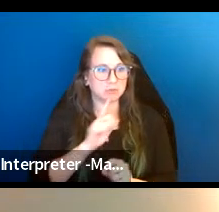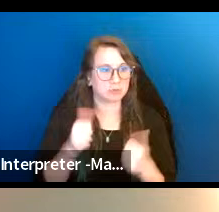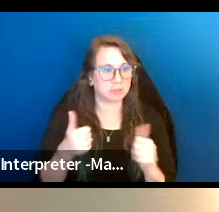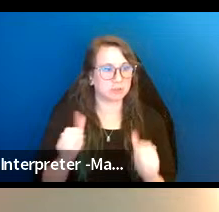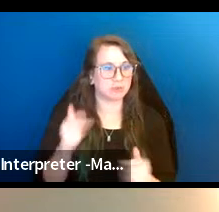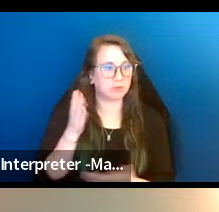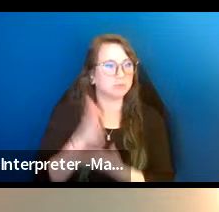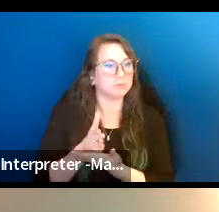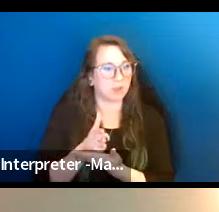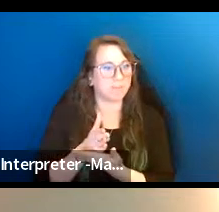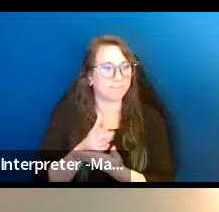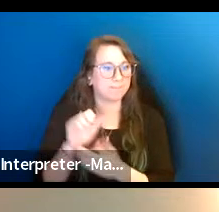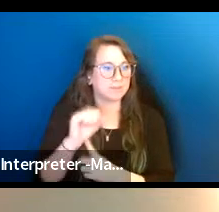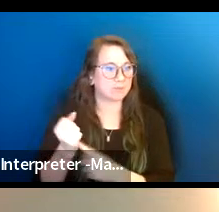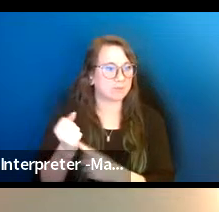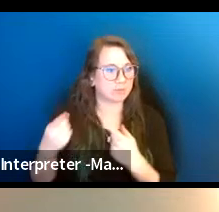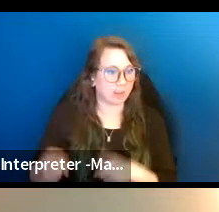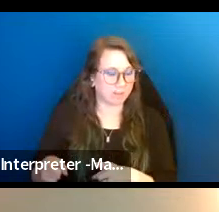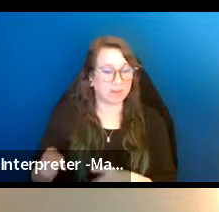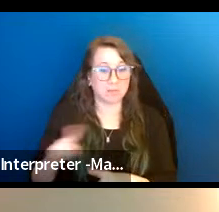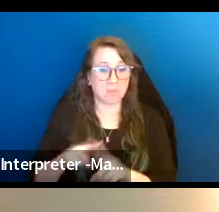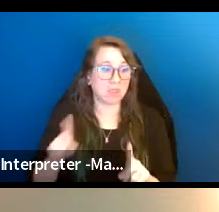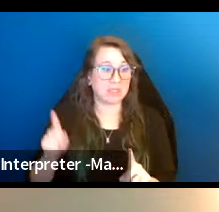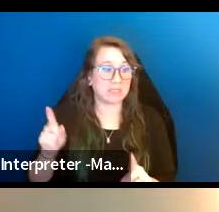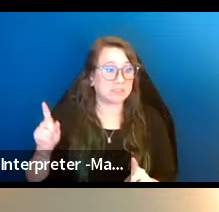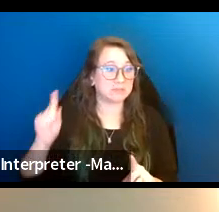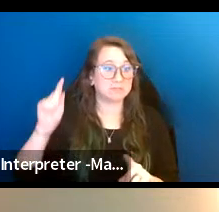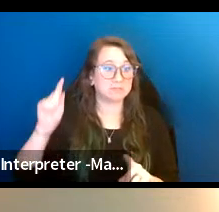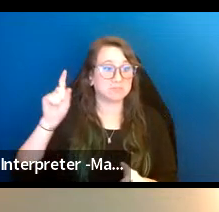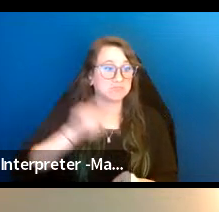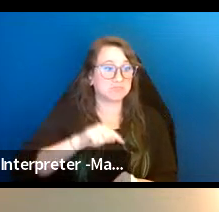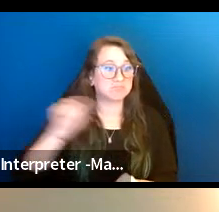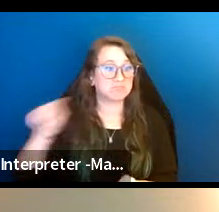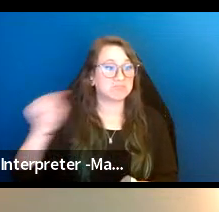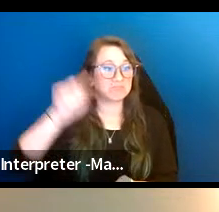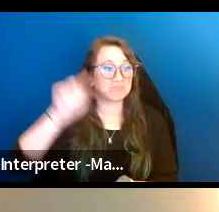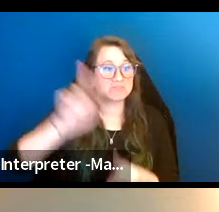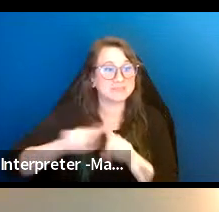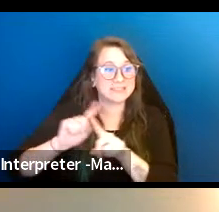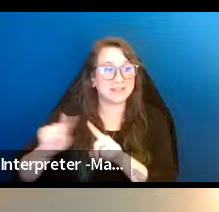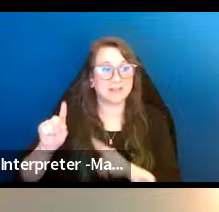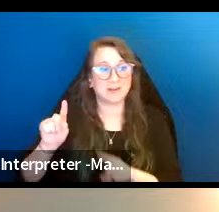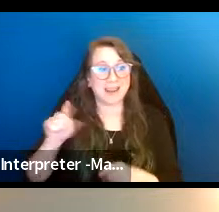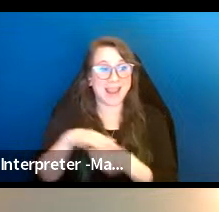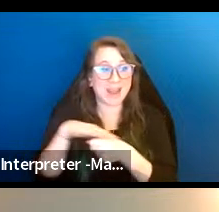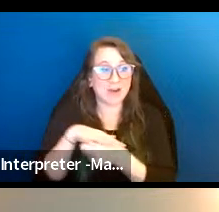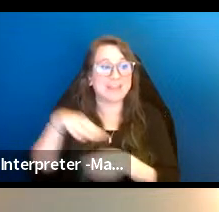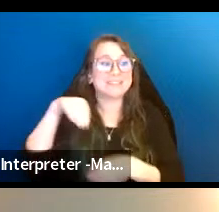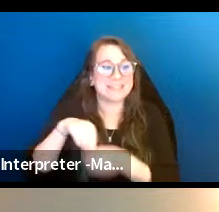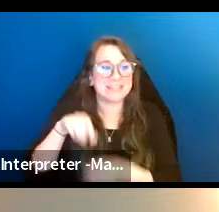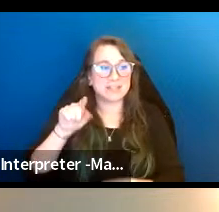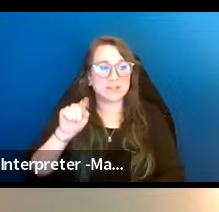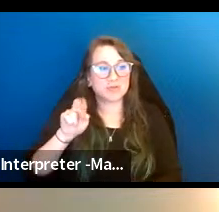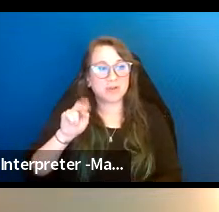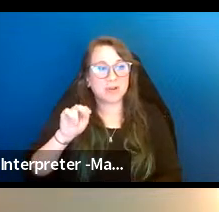But apparently he's going all over Trinidad, and he focuses on Trinidad because I believe it's easier for him to do it